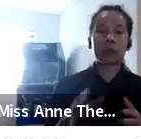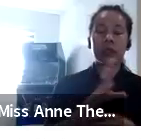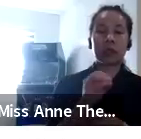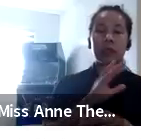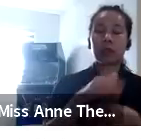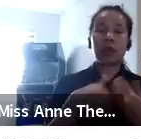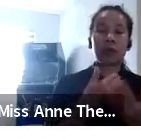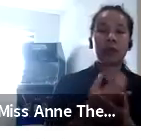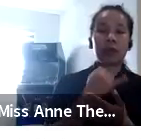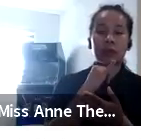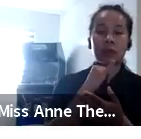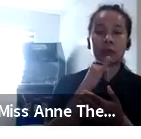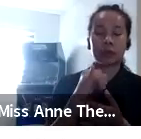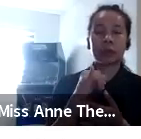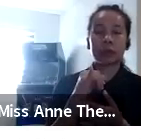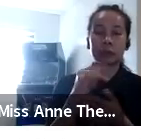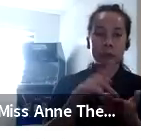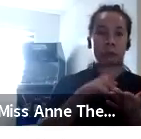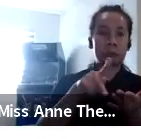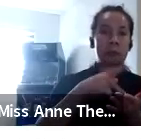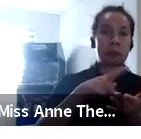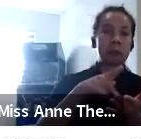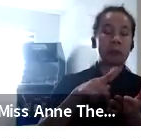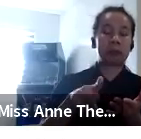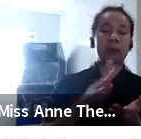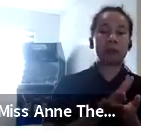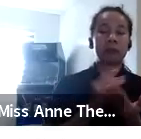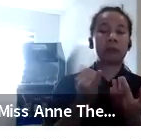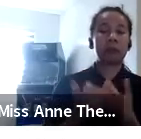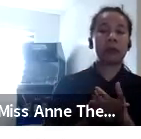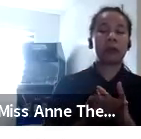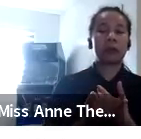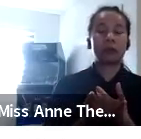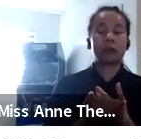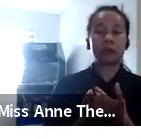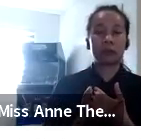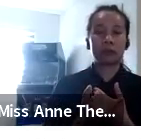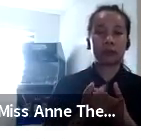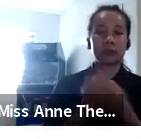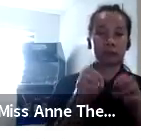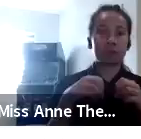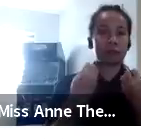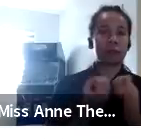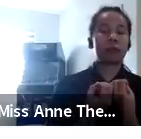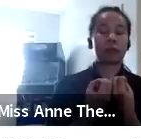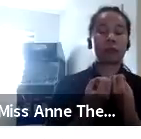is paid for the by the organizers. So